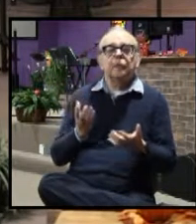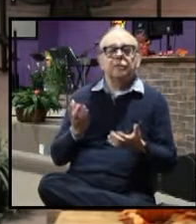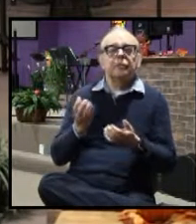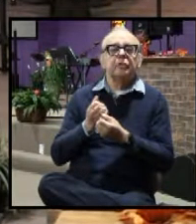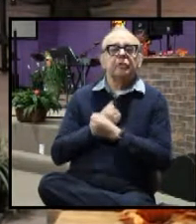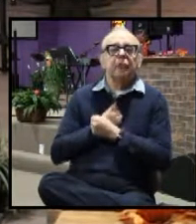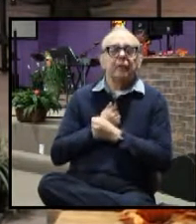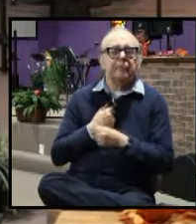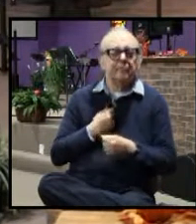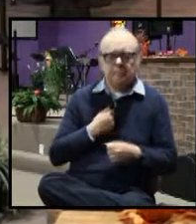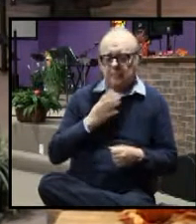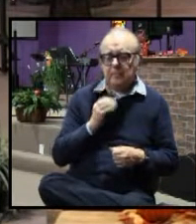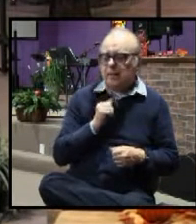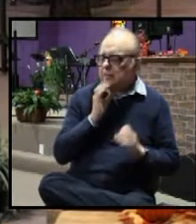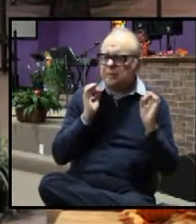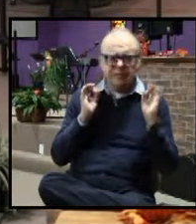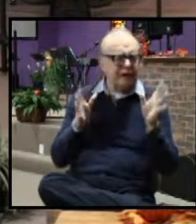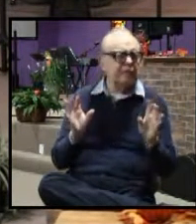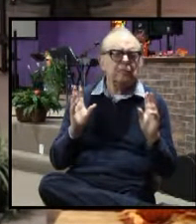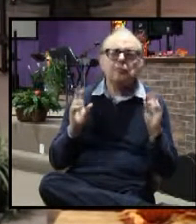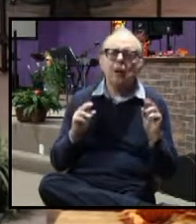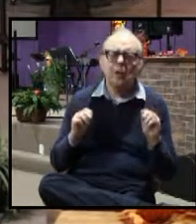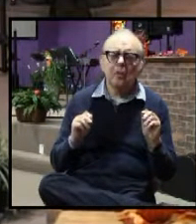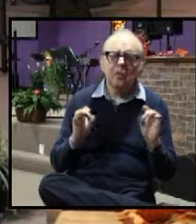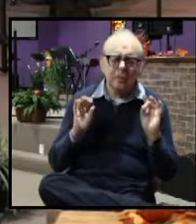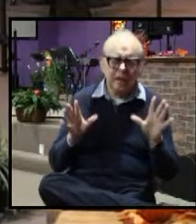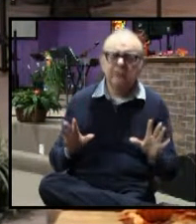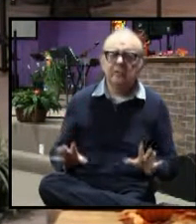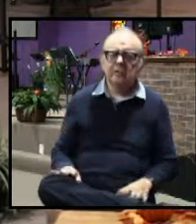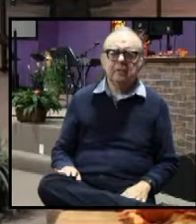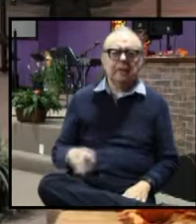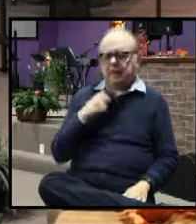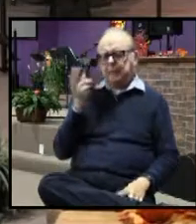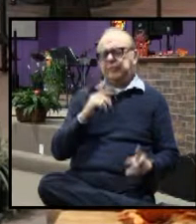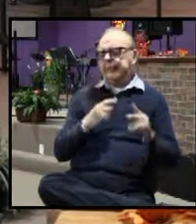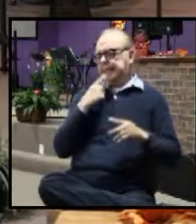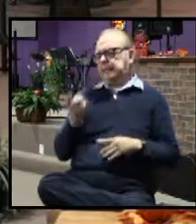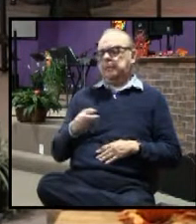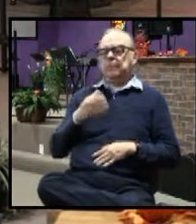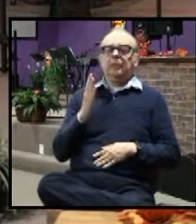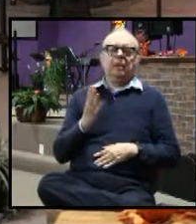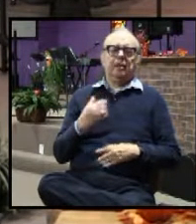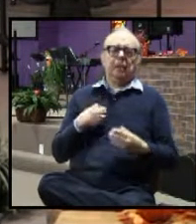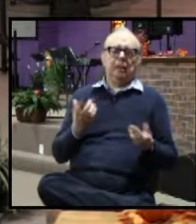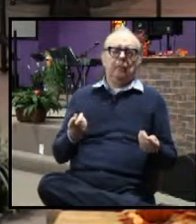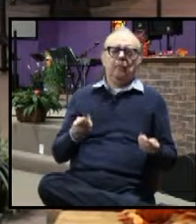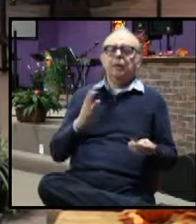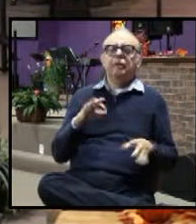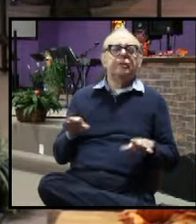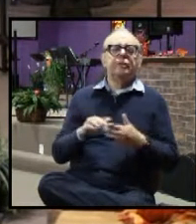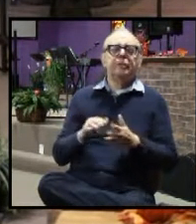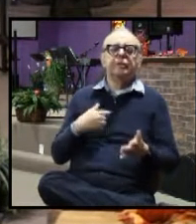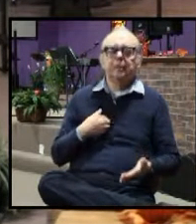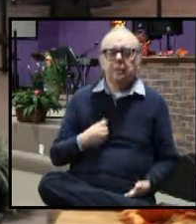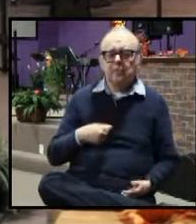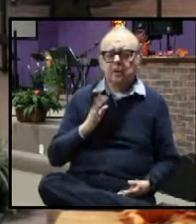me. God doesn't hate you. I hear people all the time say, God, why do you do this